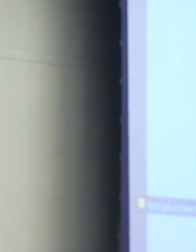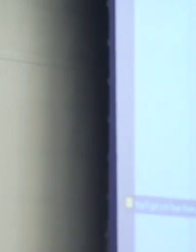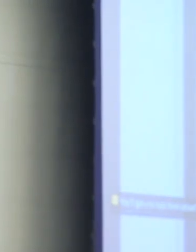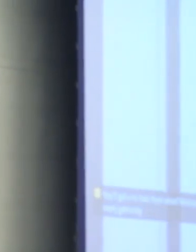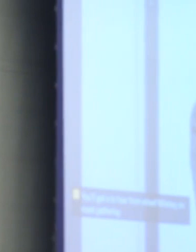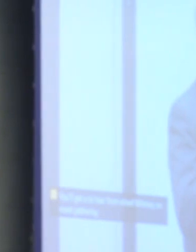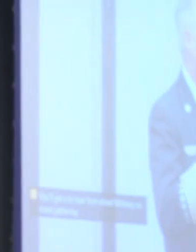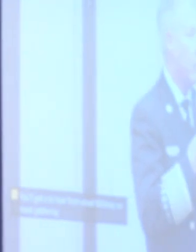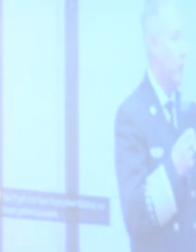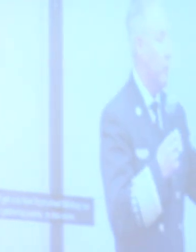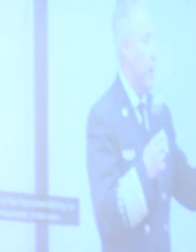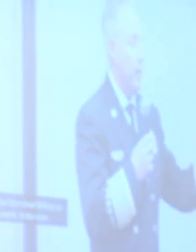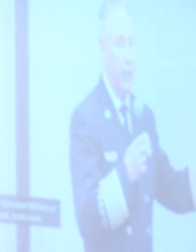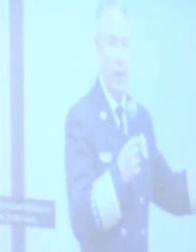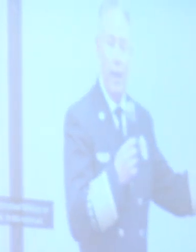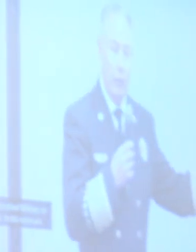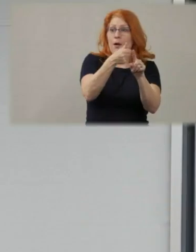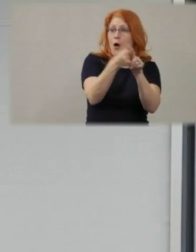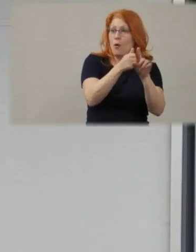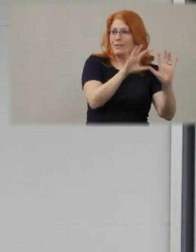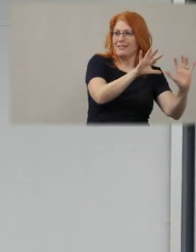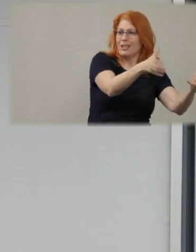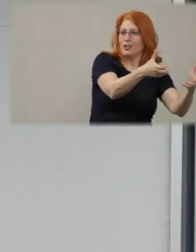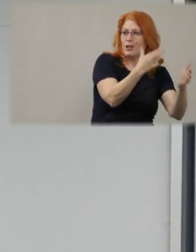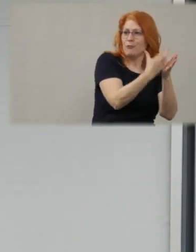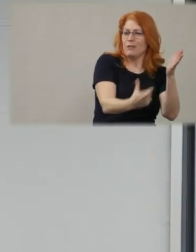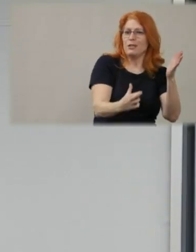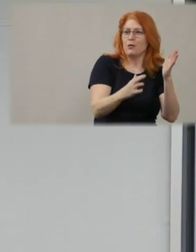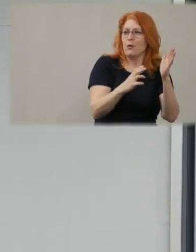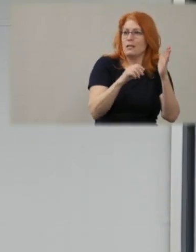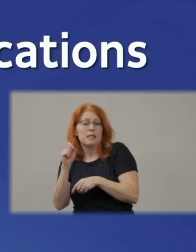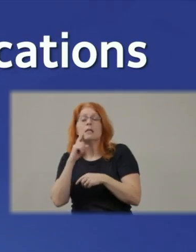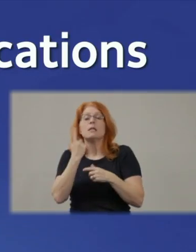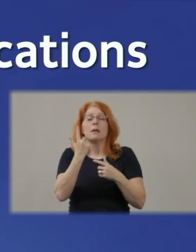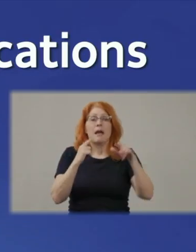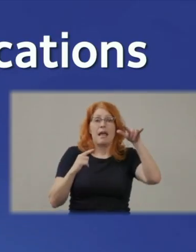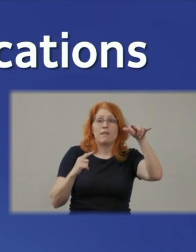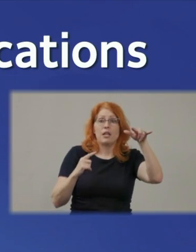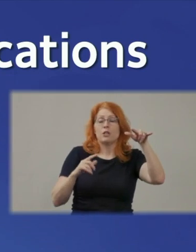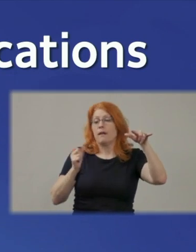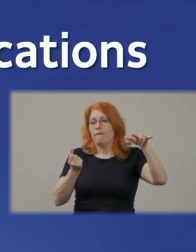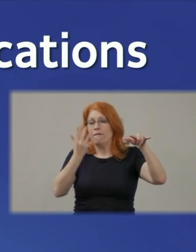and emergencies, I think it'll be really a value add to take back to my private sector.